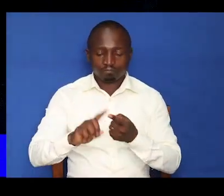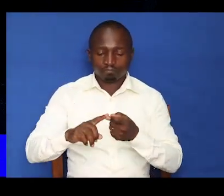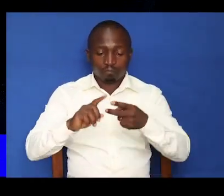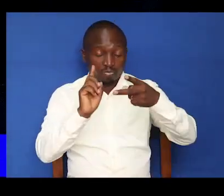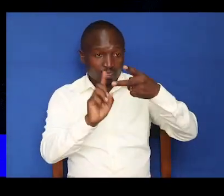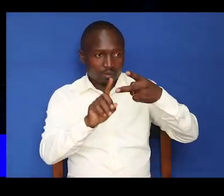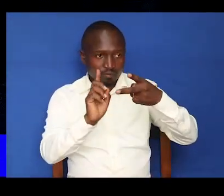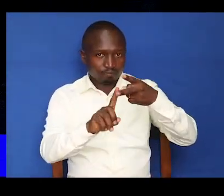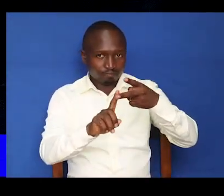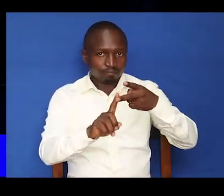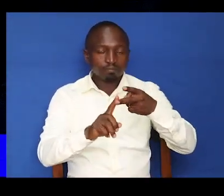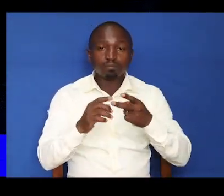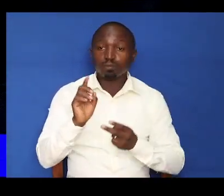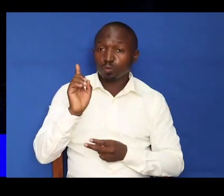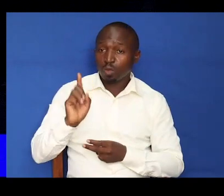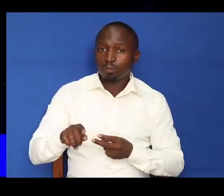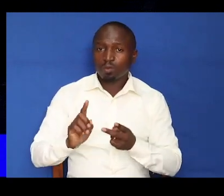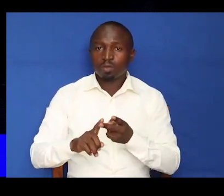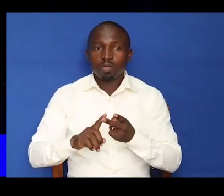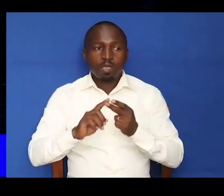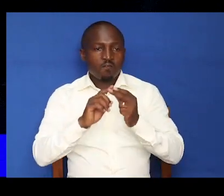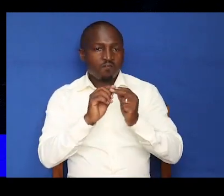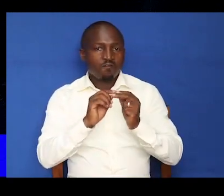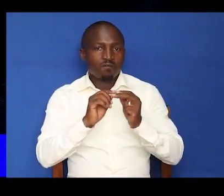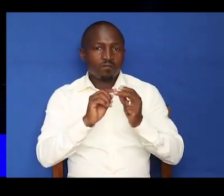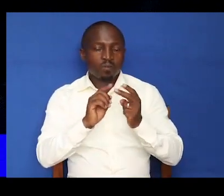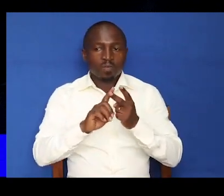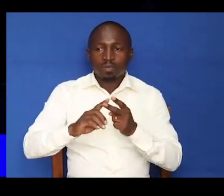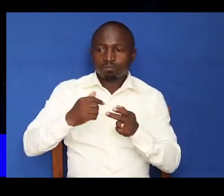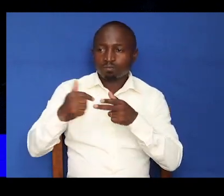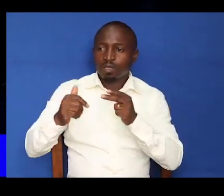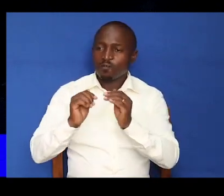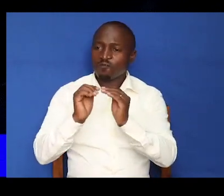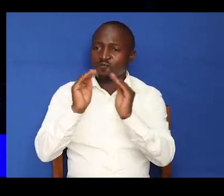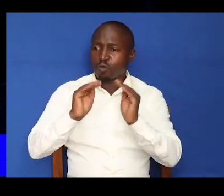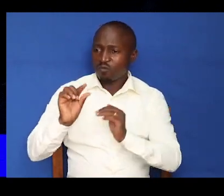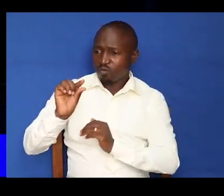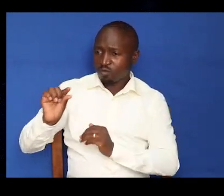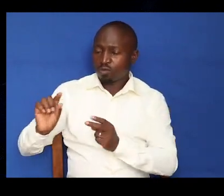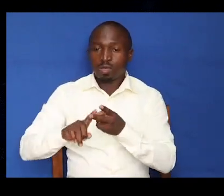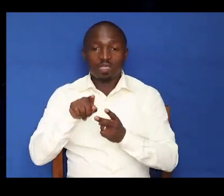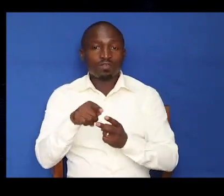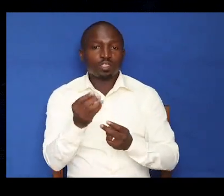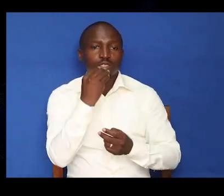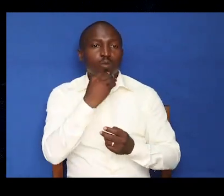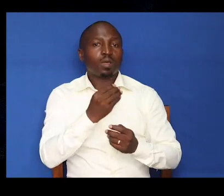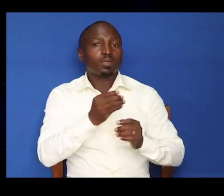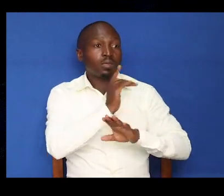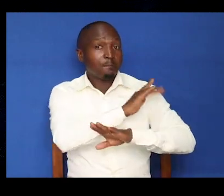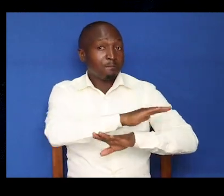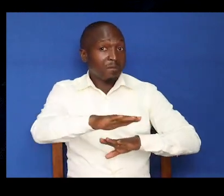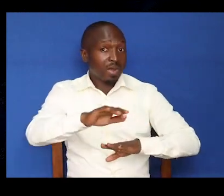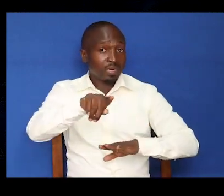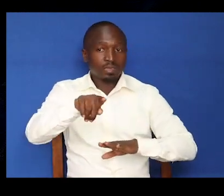plentiful supplies of microscopic life, collectively known as planktons, as marine food.